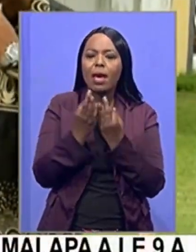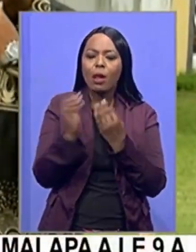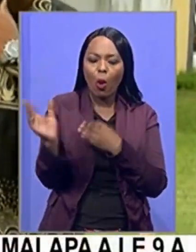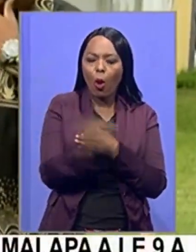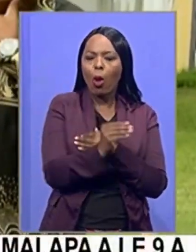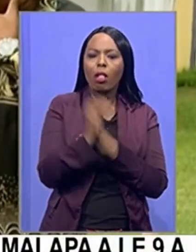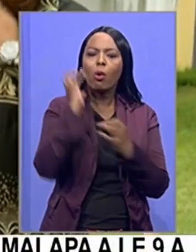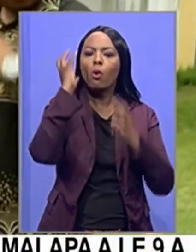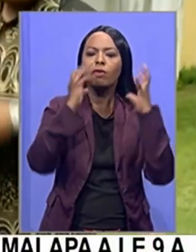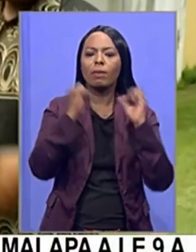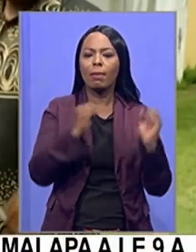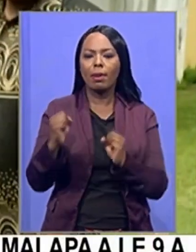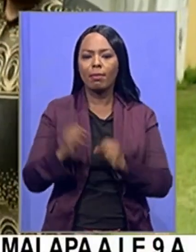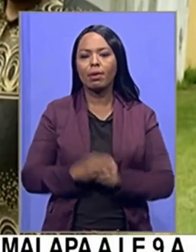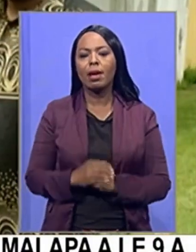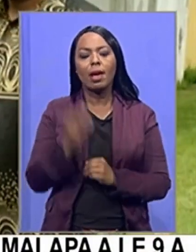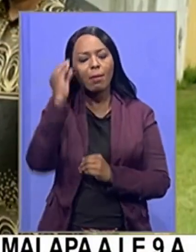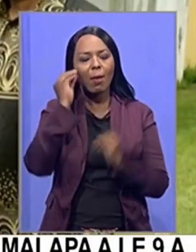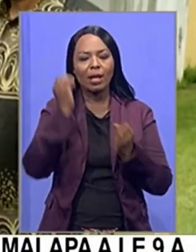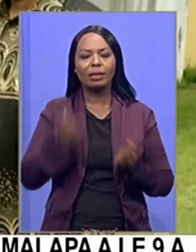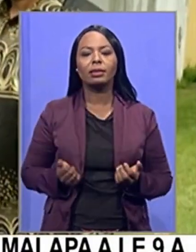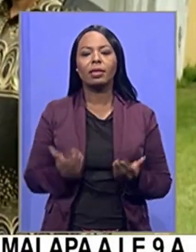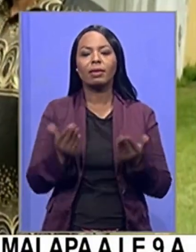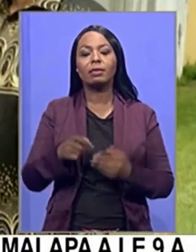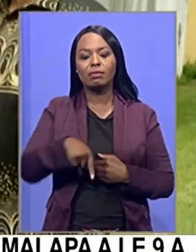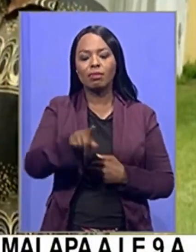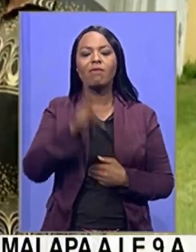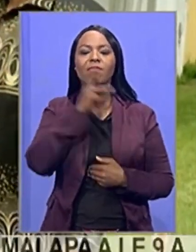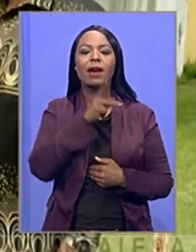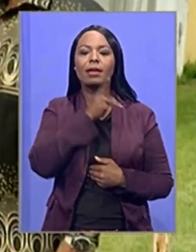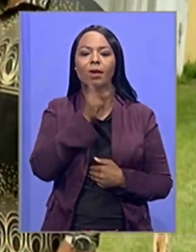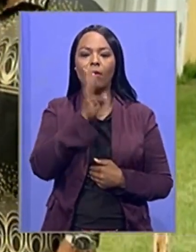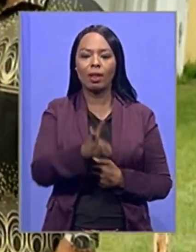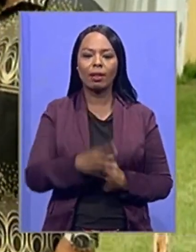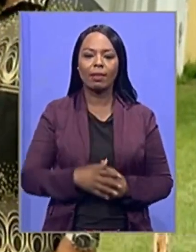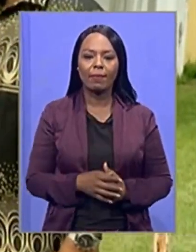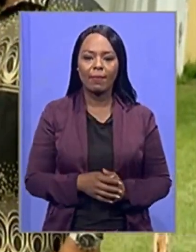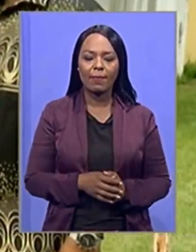e tlile go tshwarwa ka la botlhano. Molemo wa SABC News, Johannesburg.